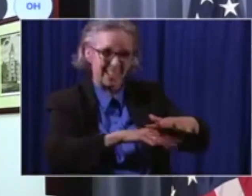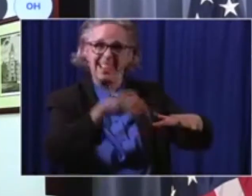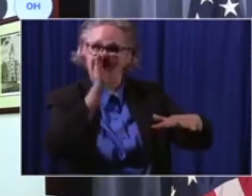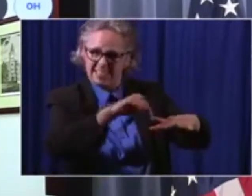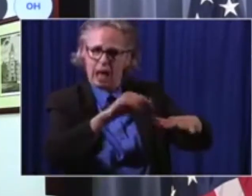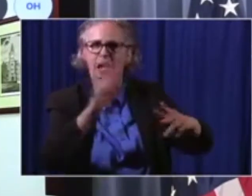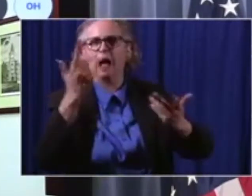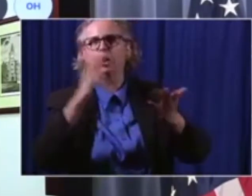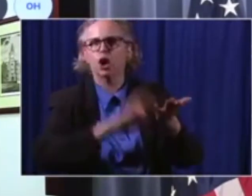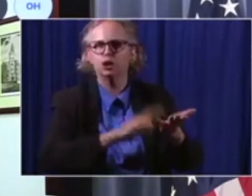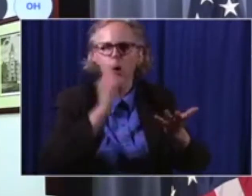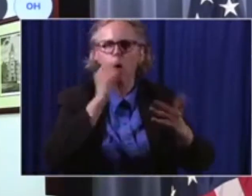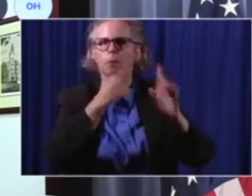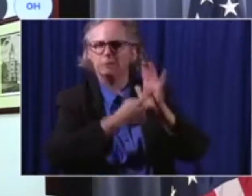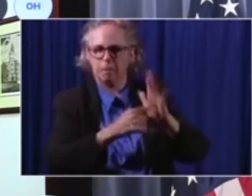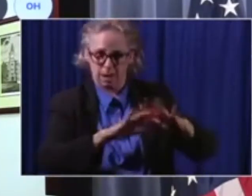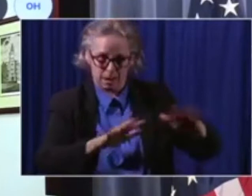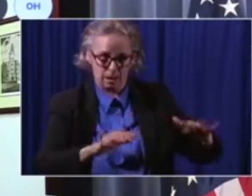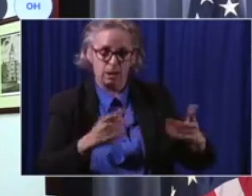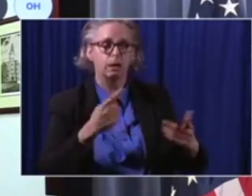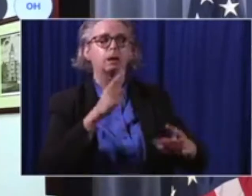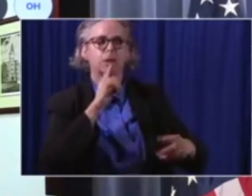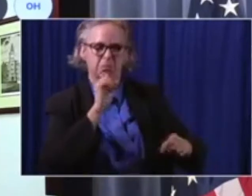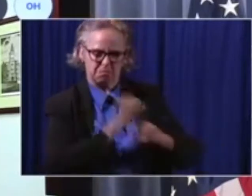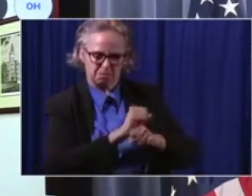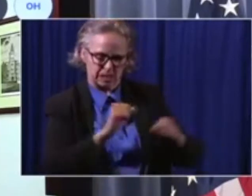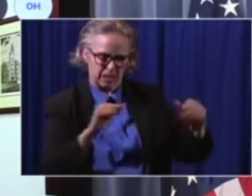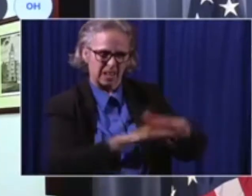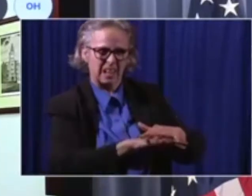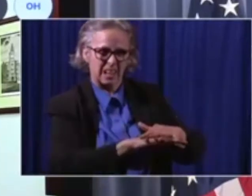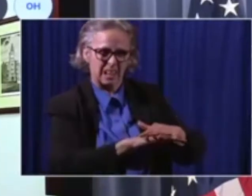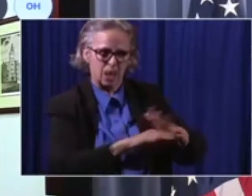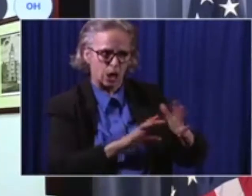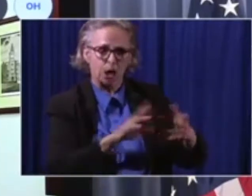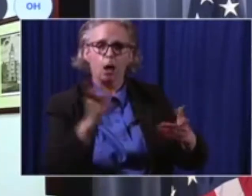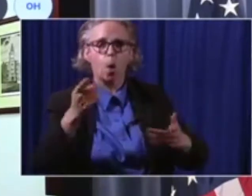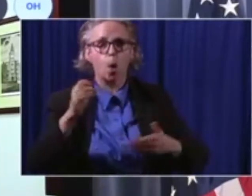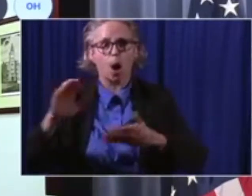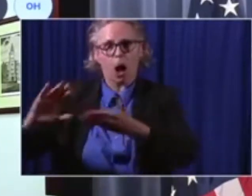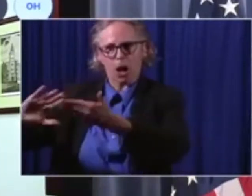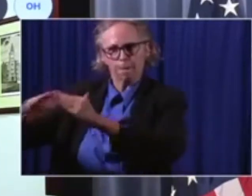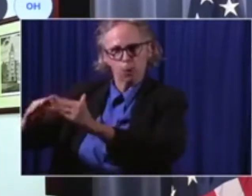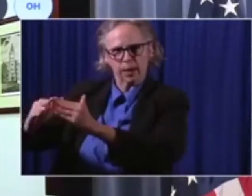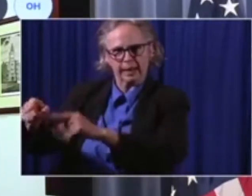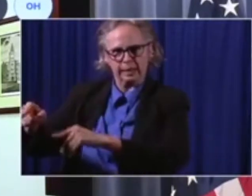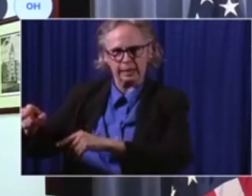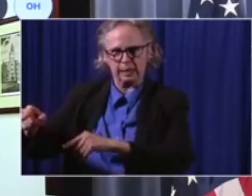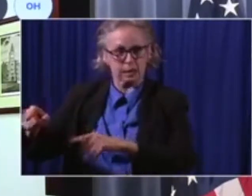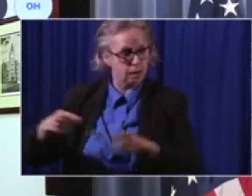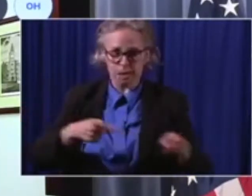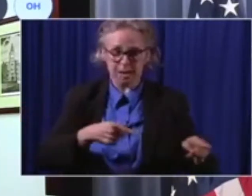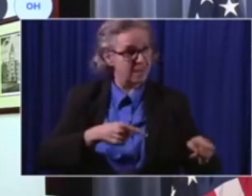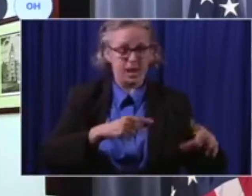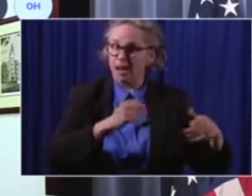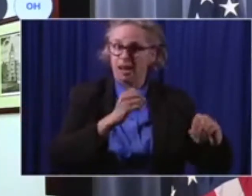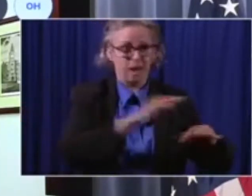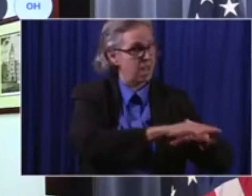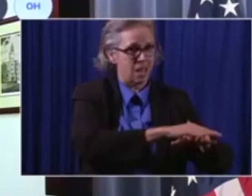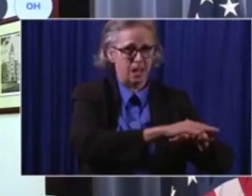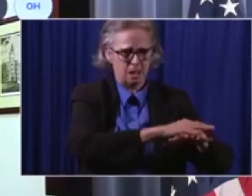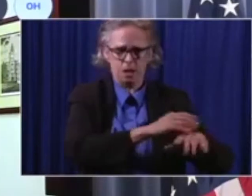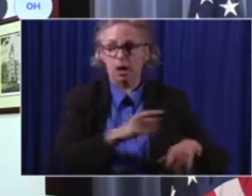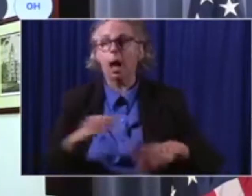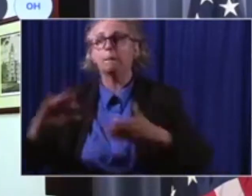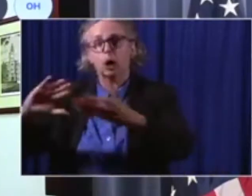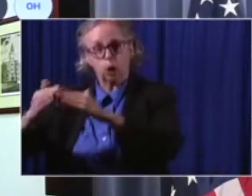what's going on in the community, not particularly in a congregate setting, although we care very much what goes on in a nursing facility, a